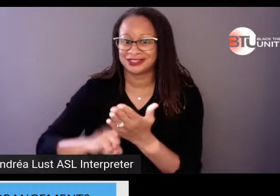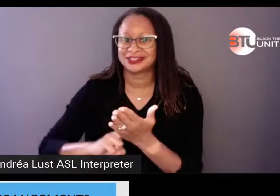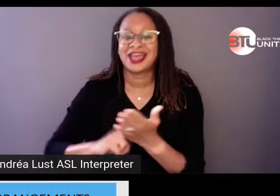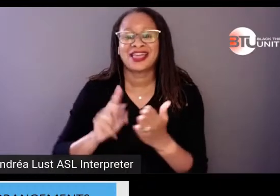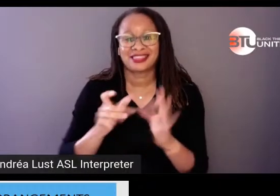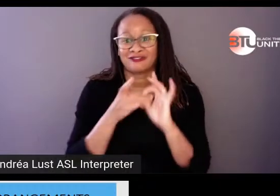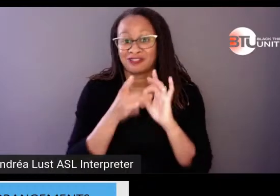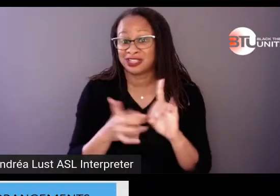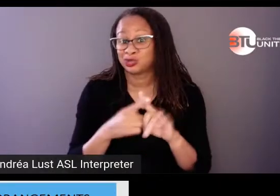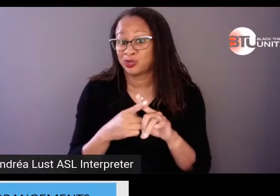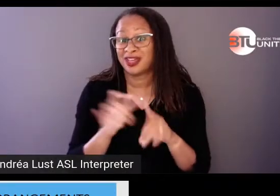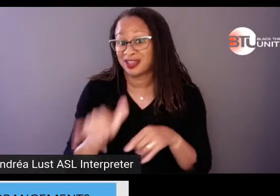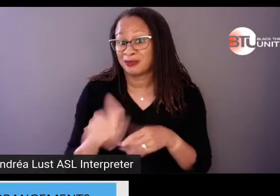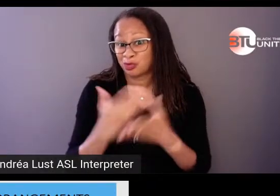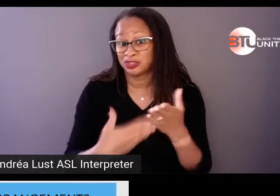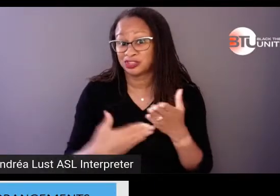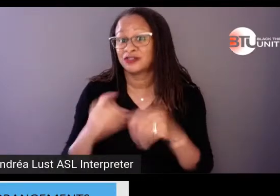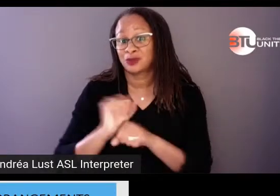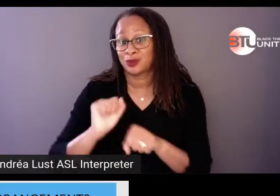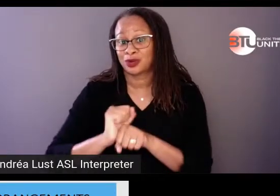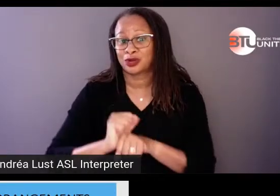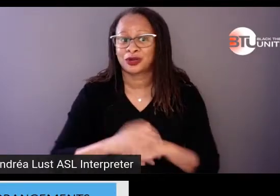that.